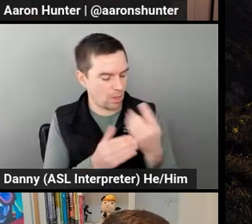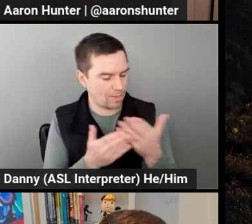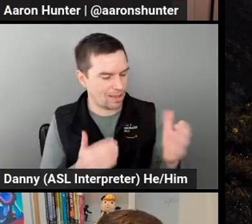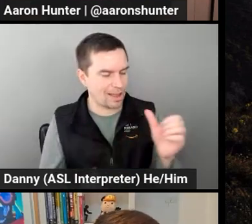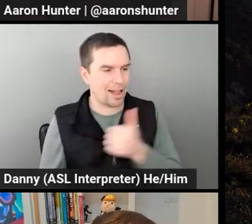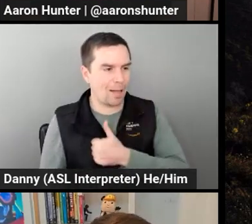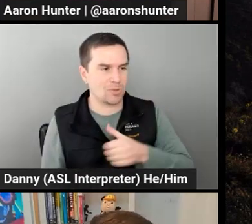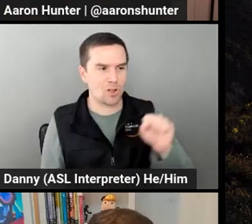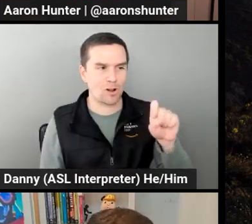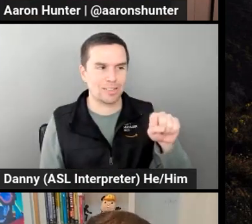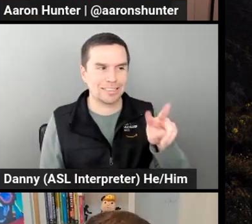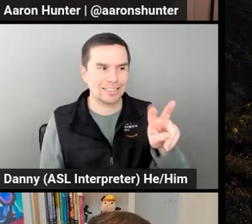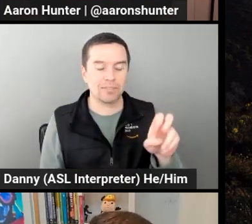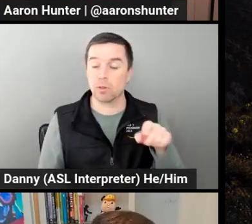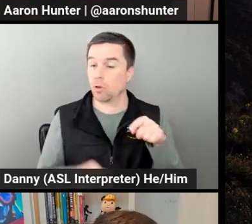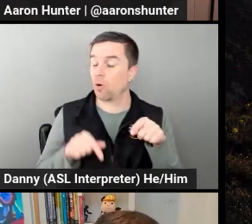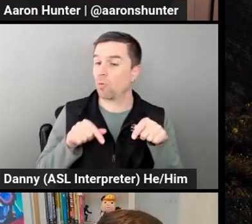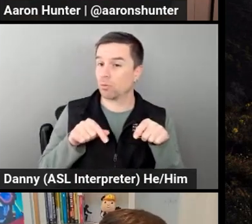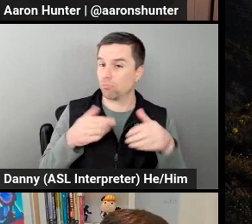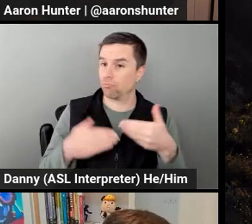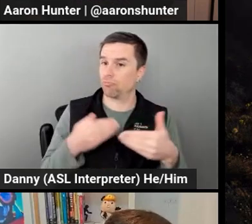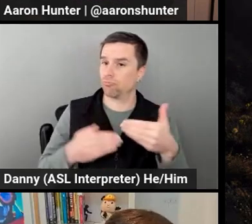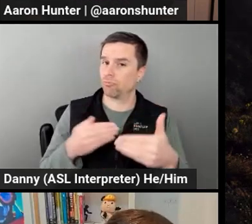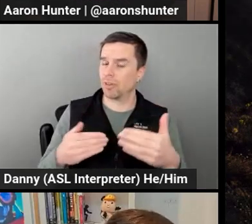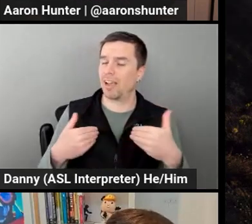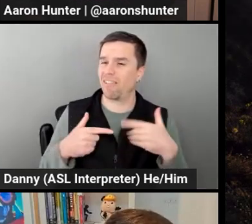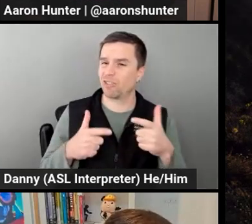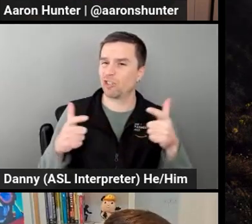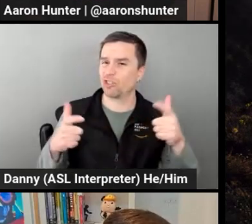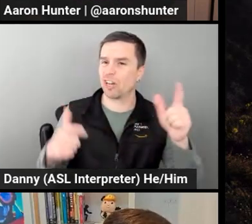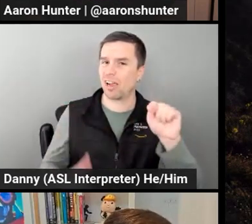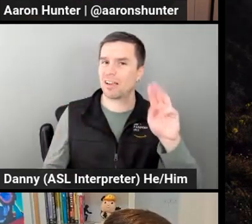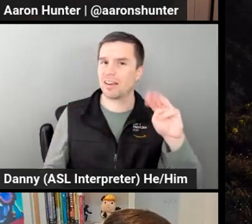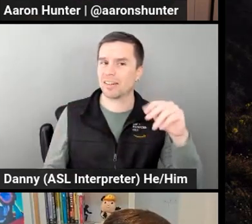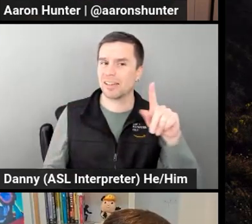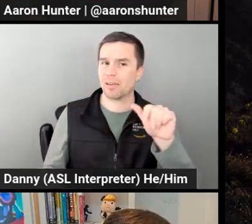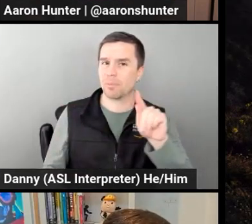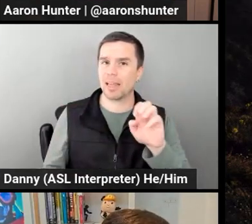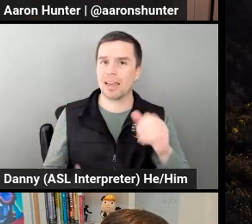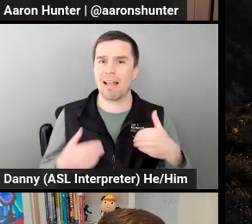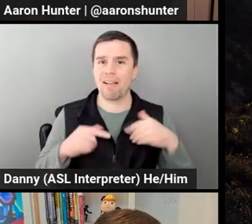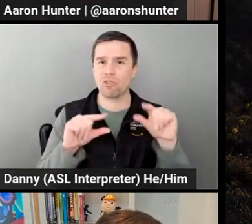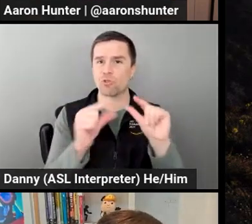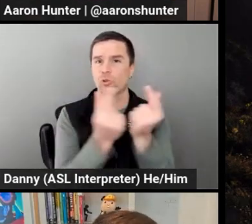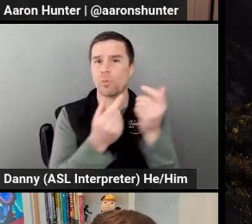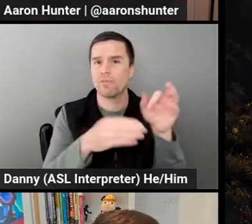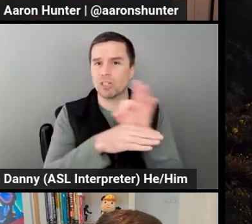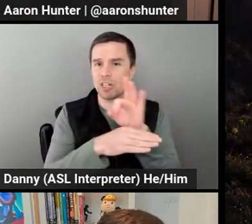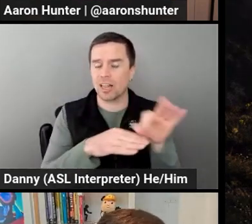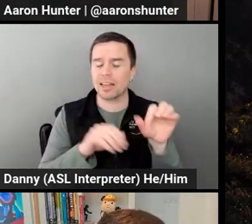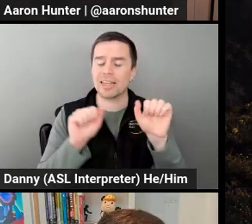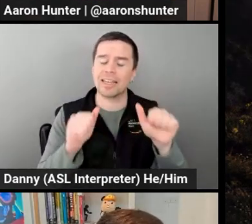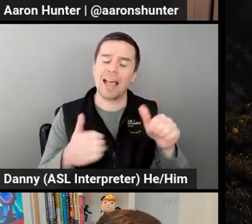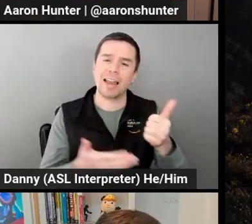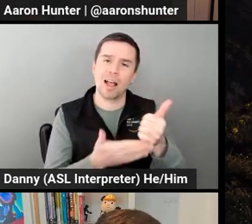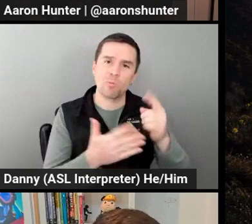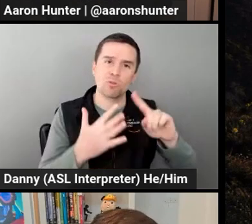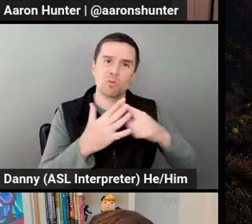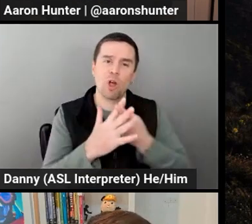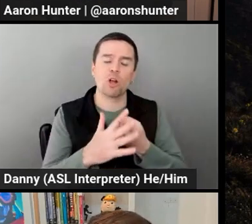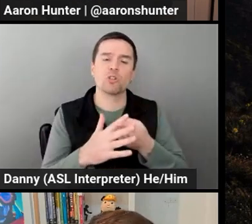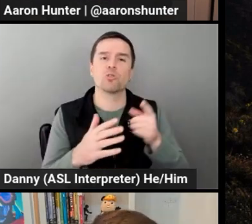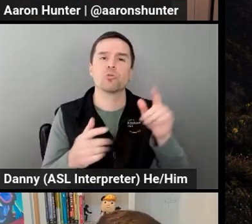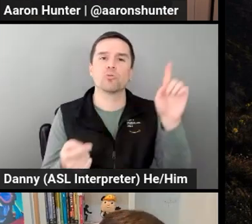As you go through and get a much bigger template, we have this grouping functionality that can help you just start decluttering the visual